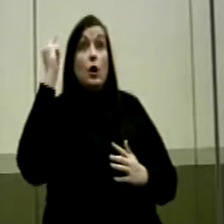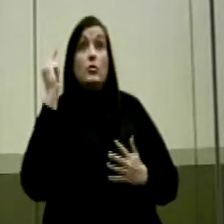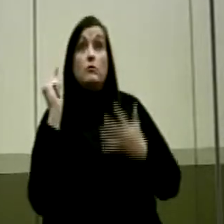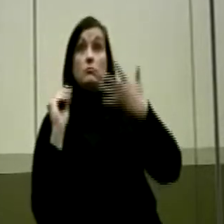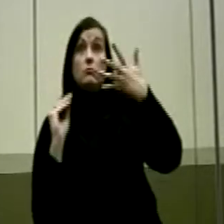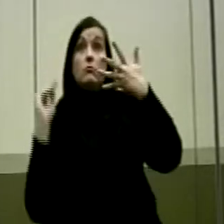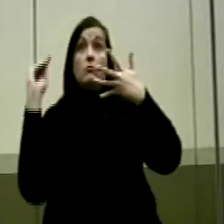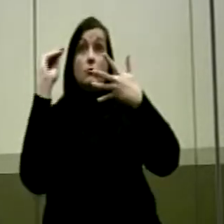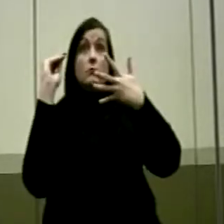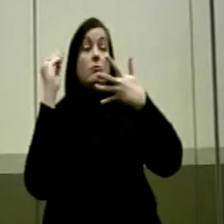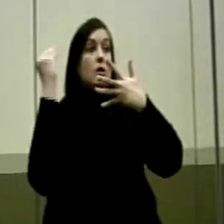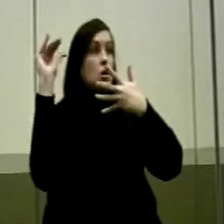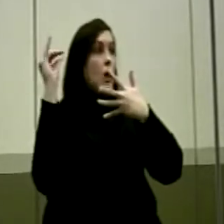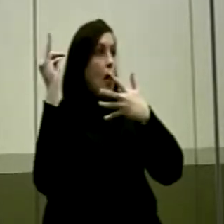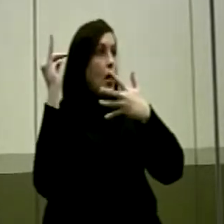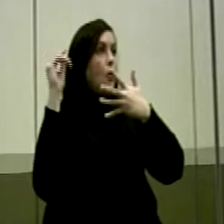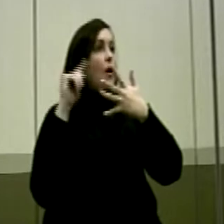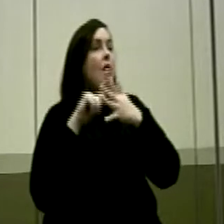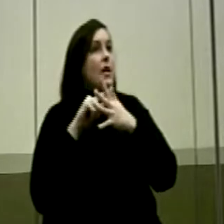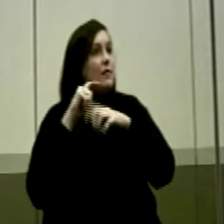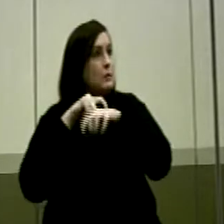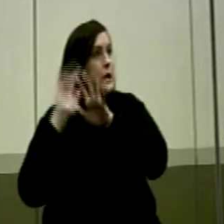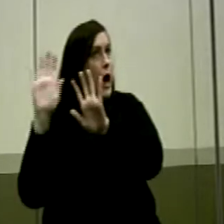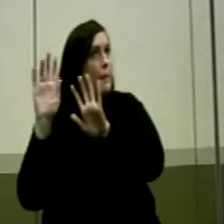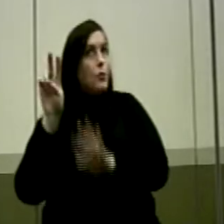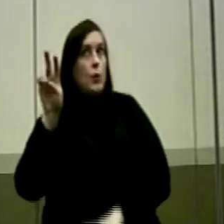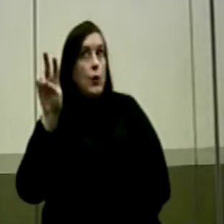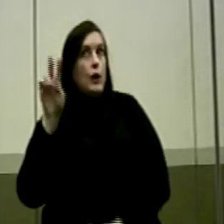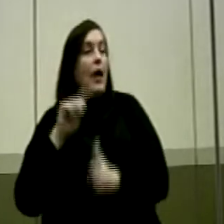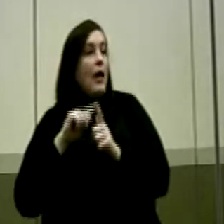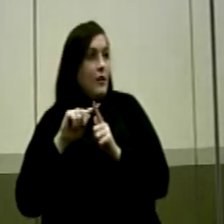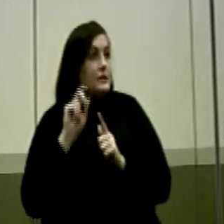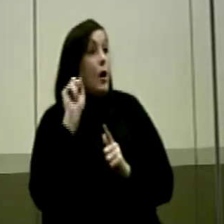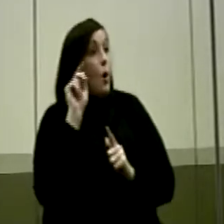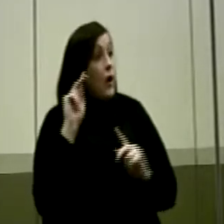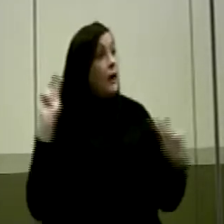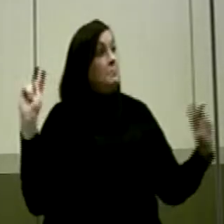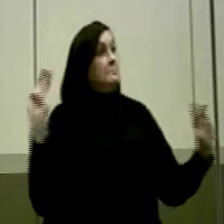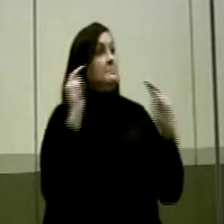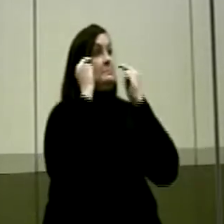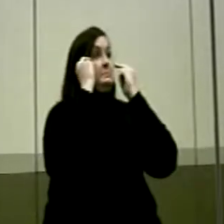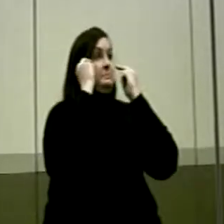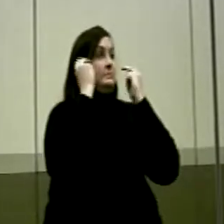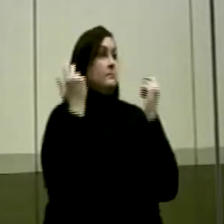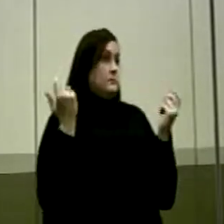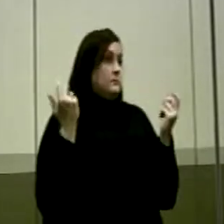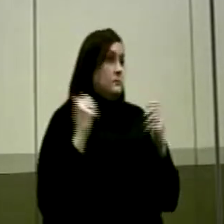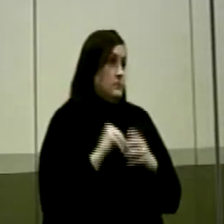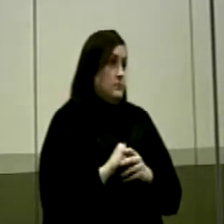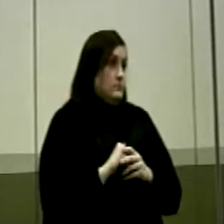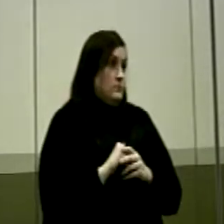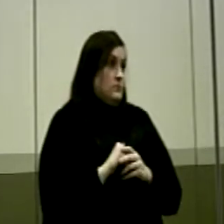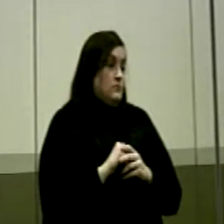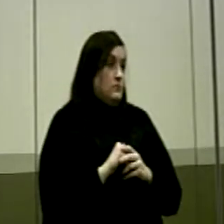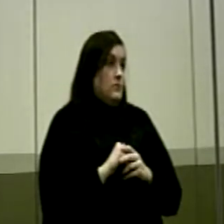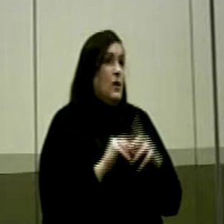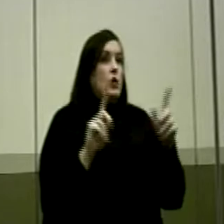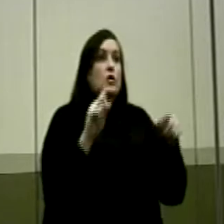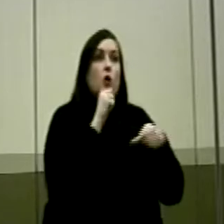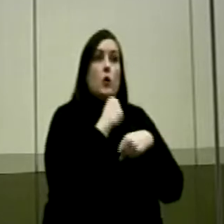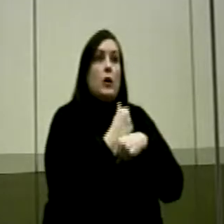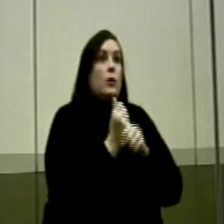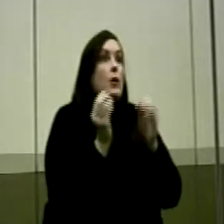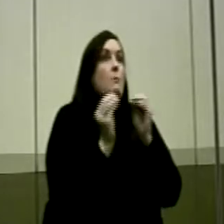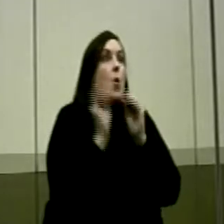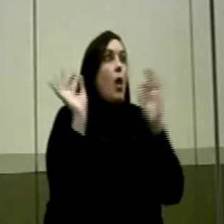teaching of it, you do a time constraint that then your car could be moved again because you didn't move your eyes back over. Right, so that you're not creating more distractions